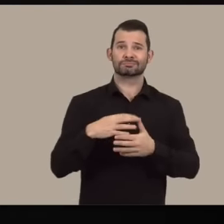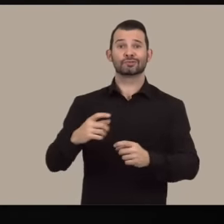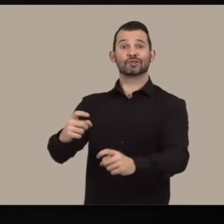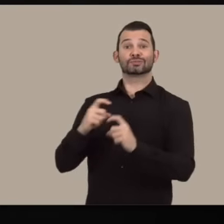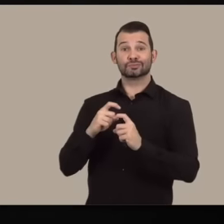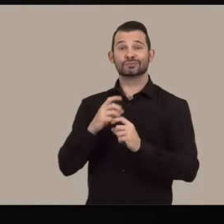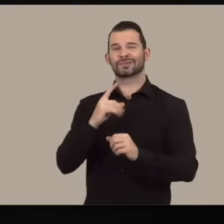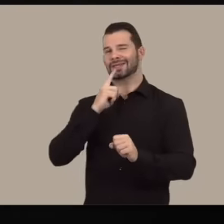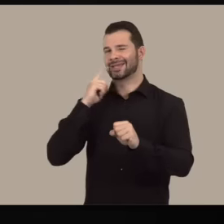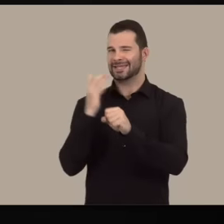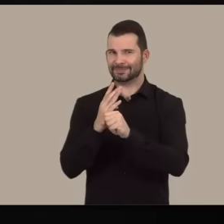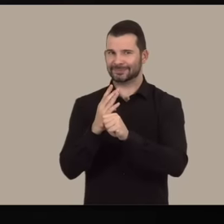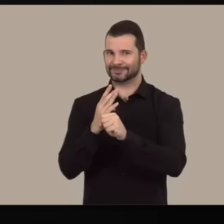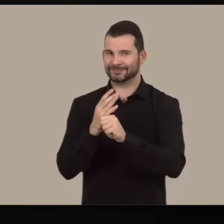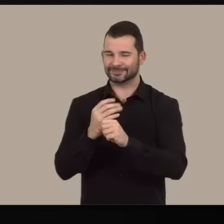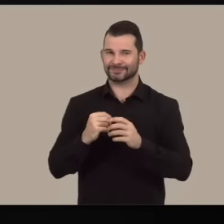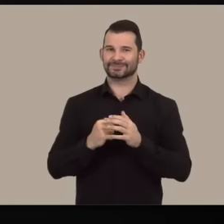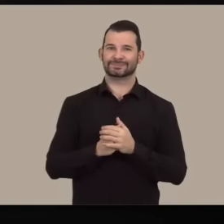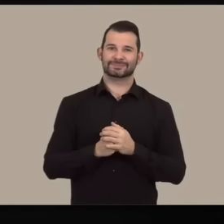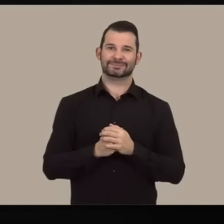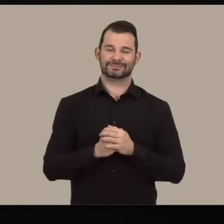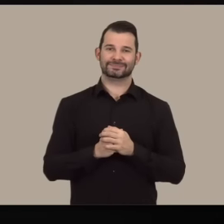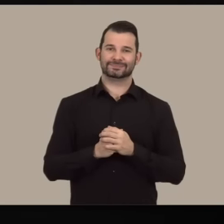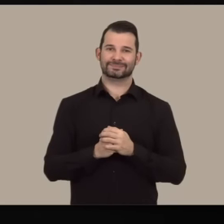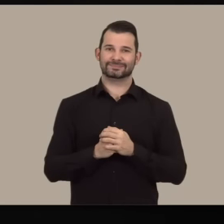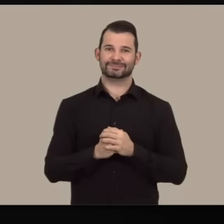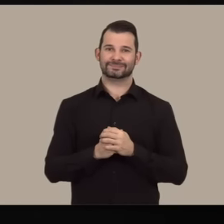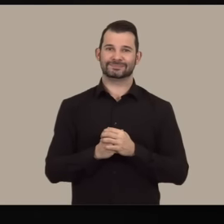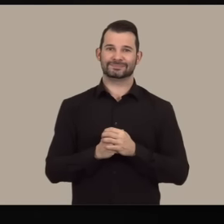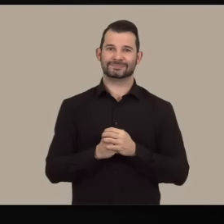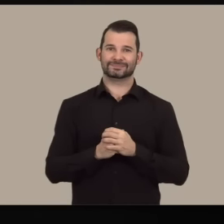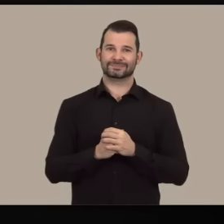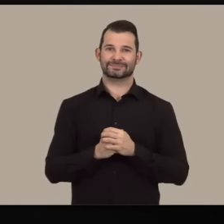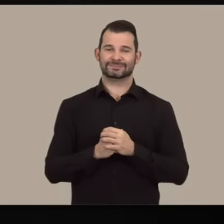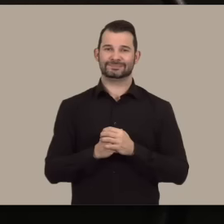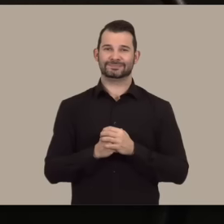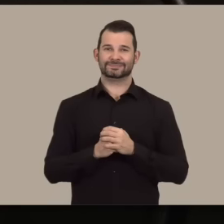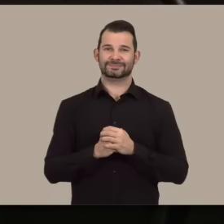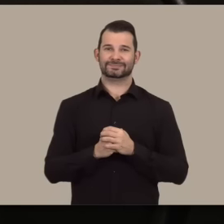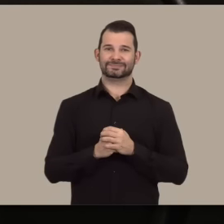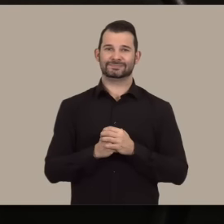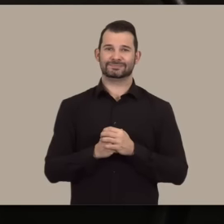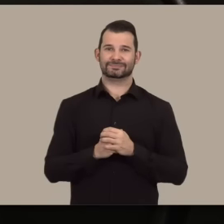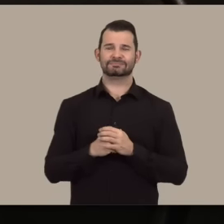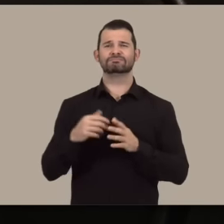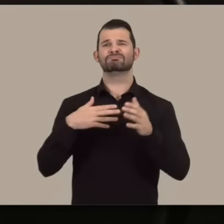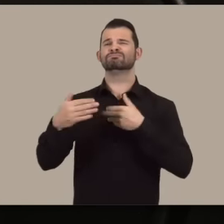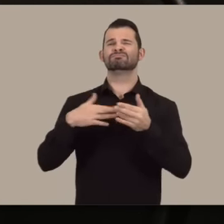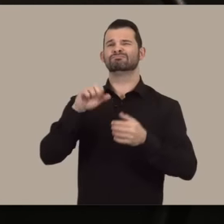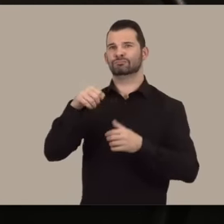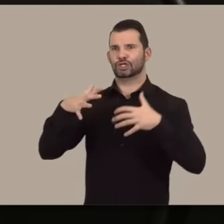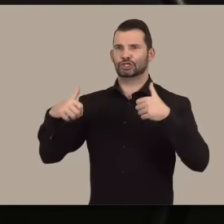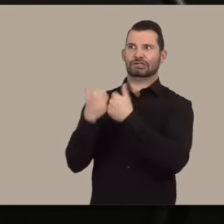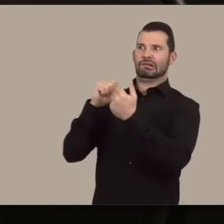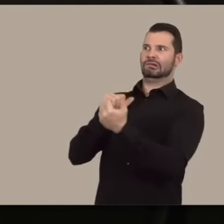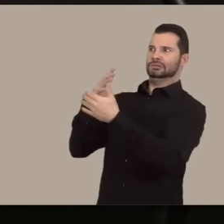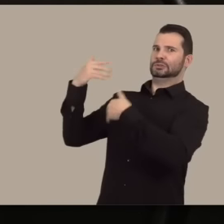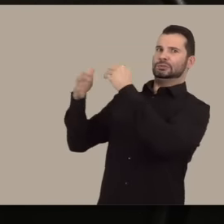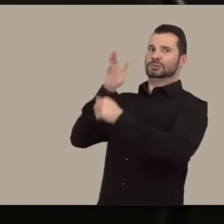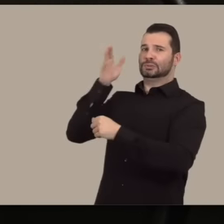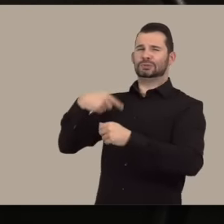you for your participation, contribution, and commitment. Despite the challenges ahead,